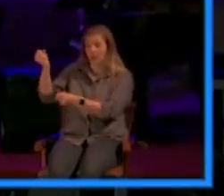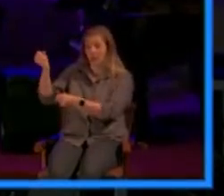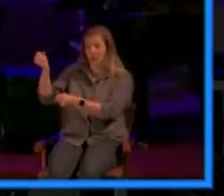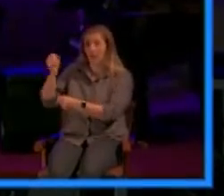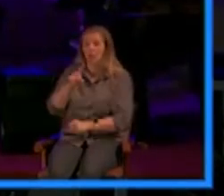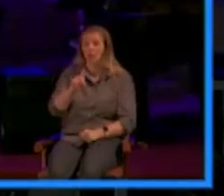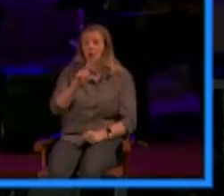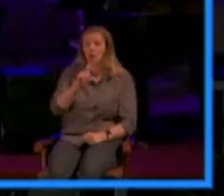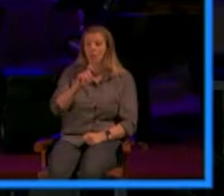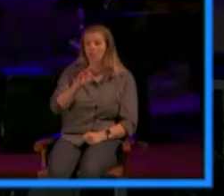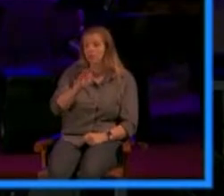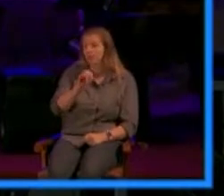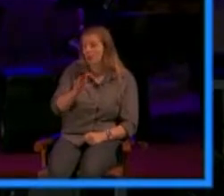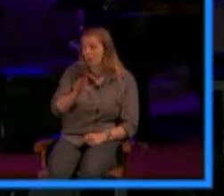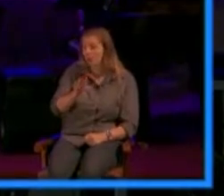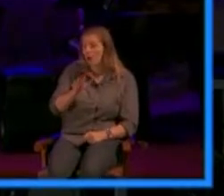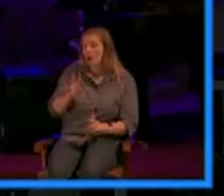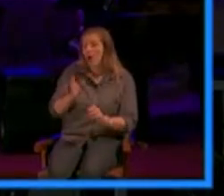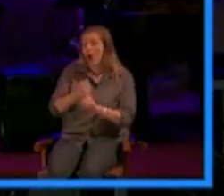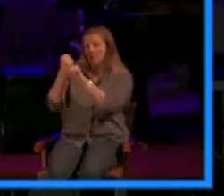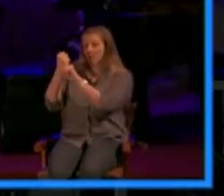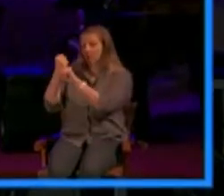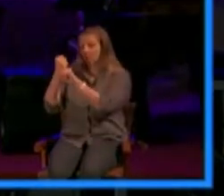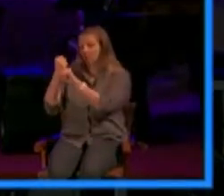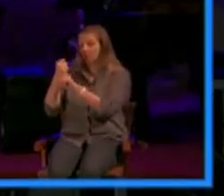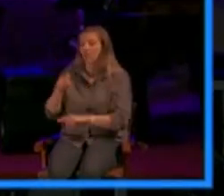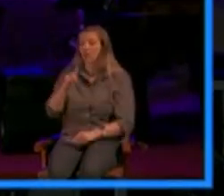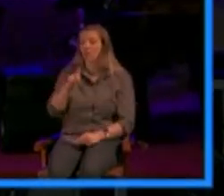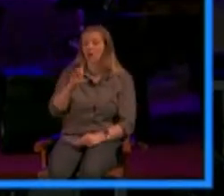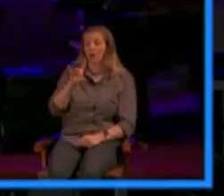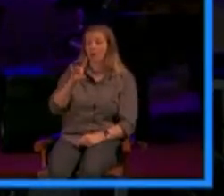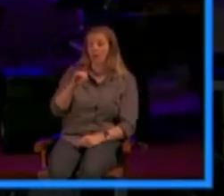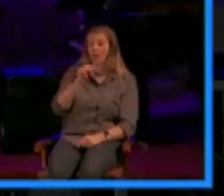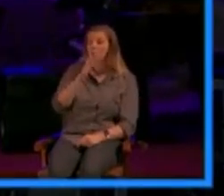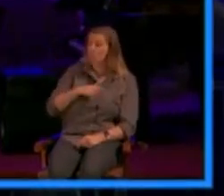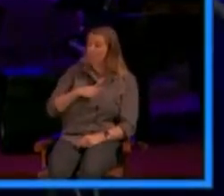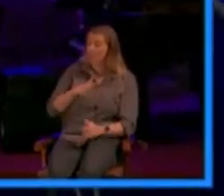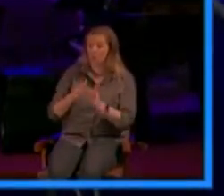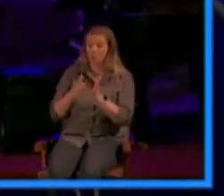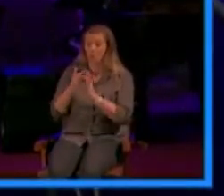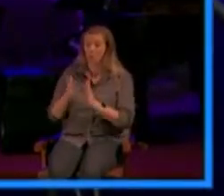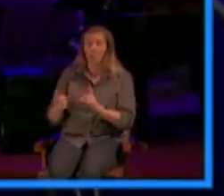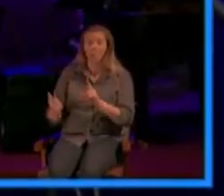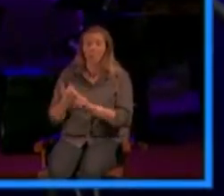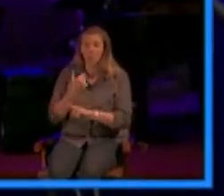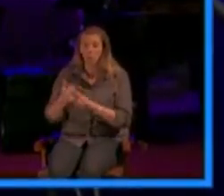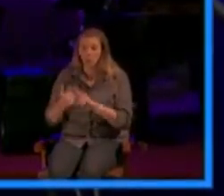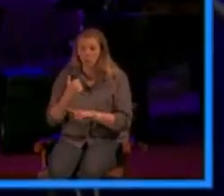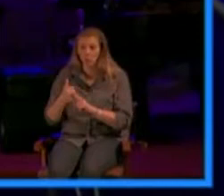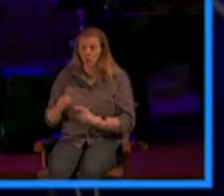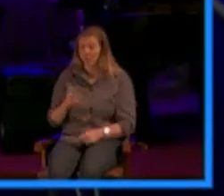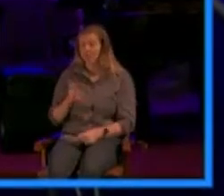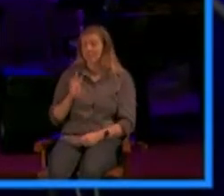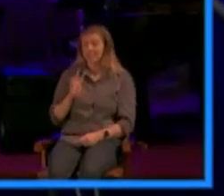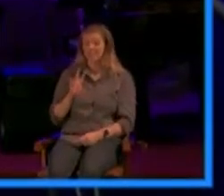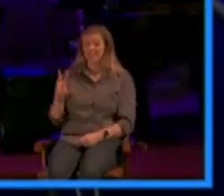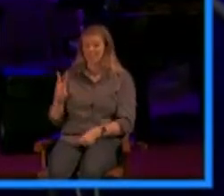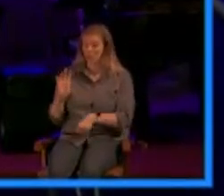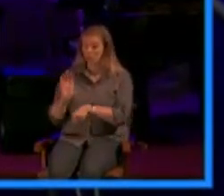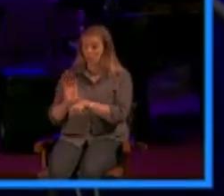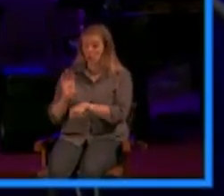abducted. 180 Christian women are abused because they're Christian. 66 churches around the world